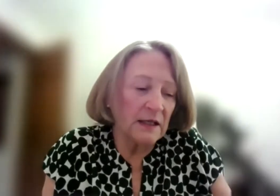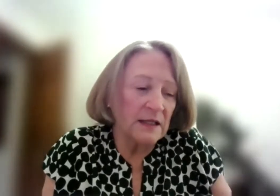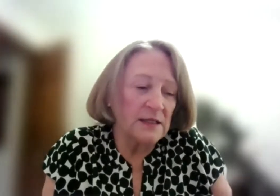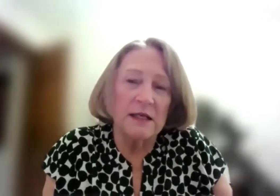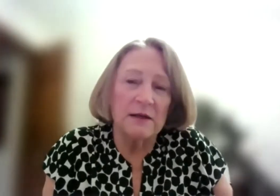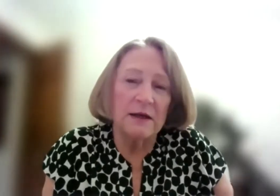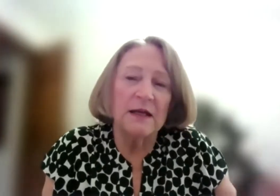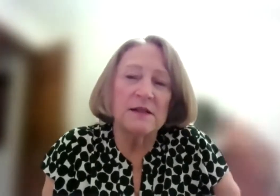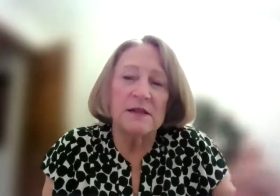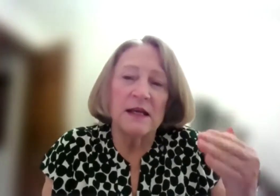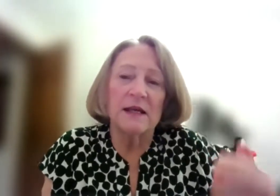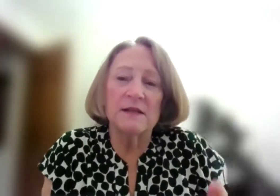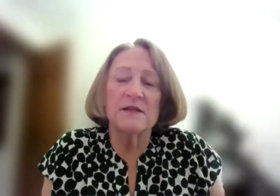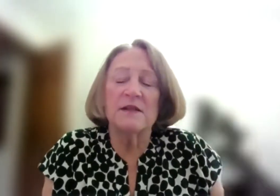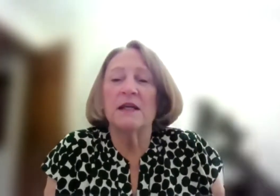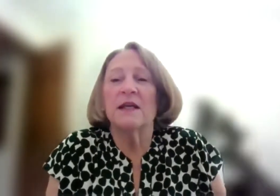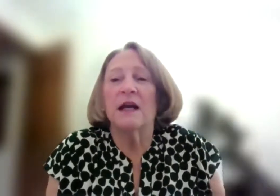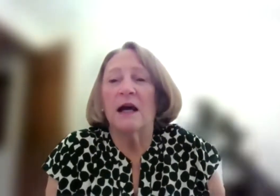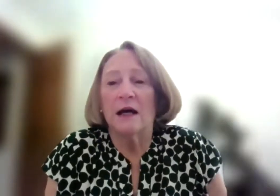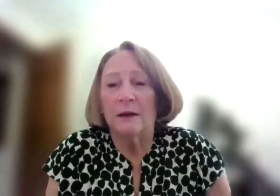and is the